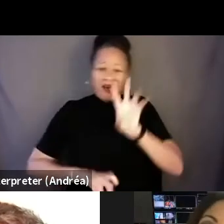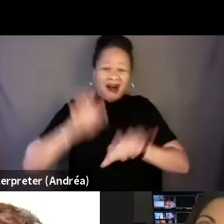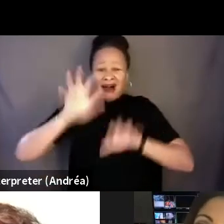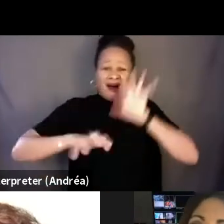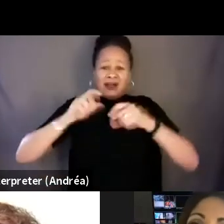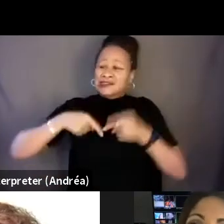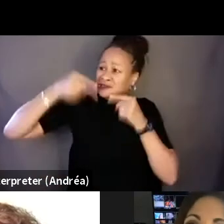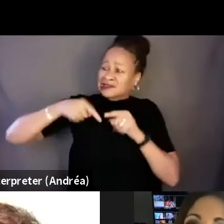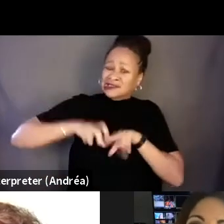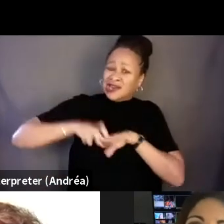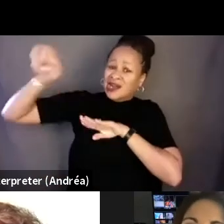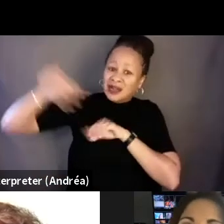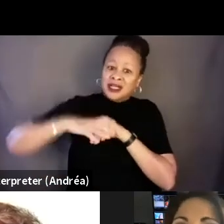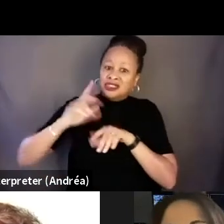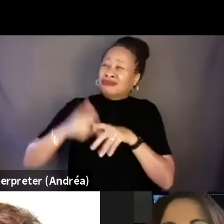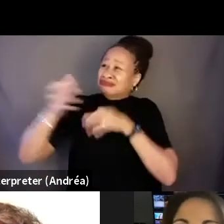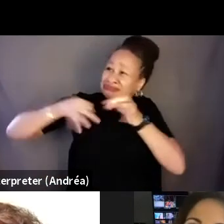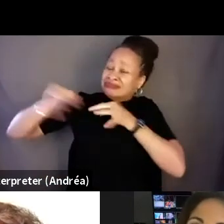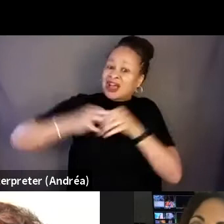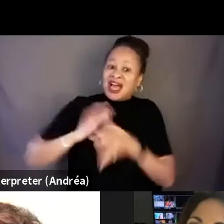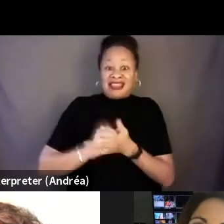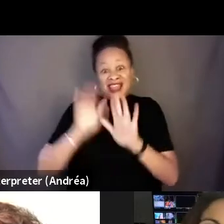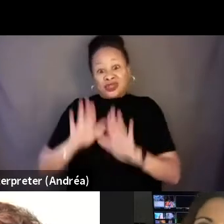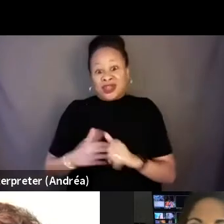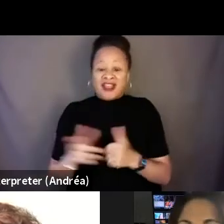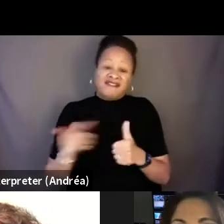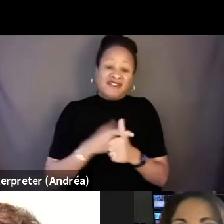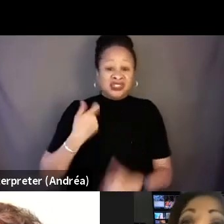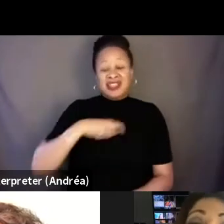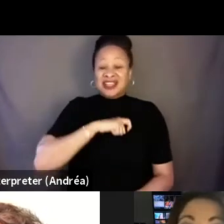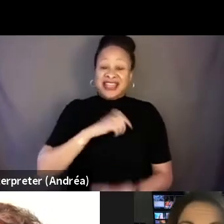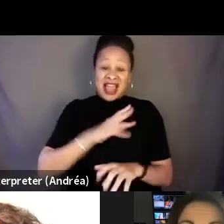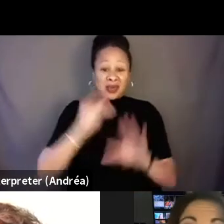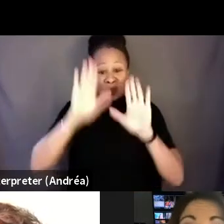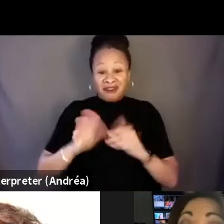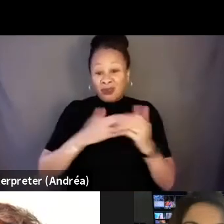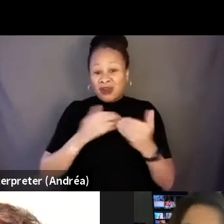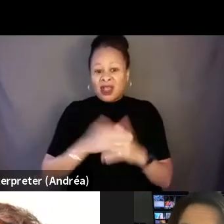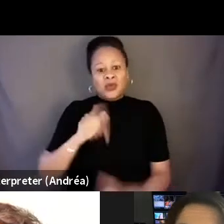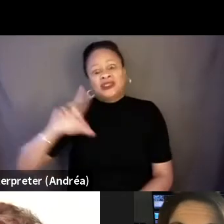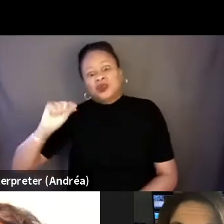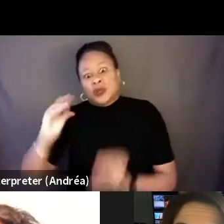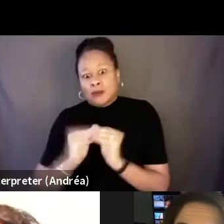And I always say, that's great. I'm the first Latina and whatever. That's wonderful. We need 20 more.